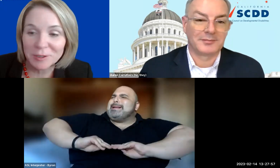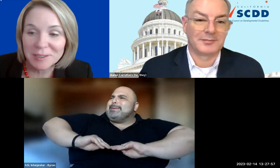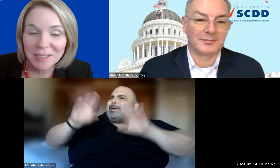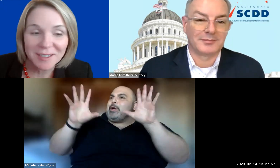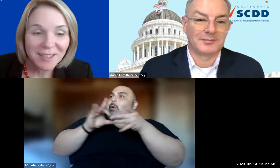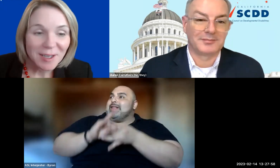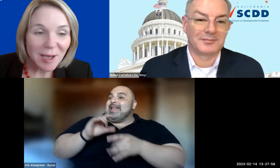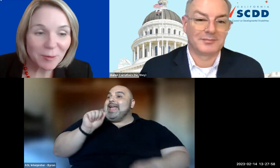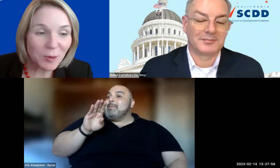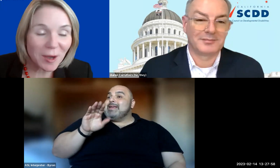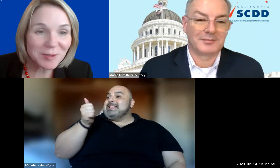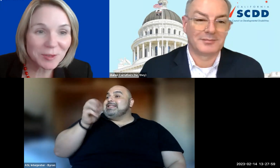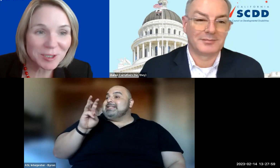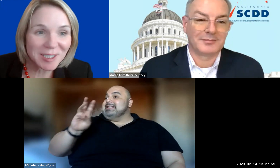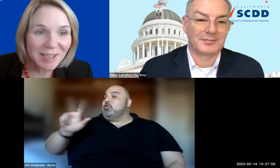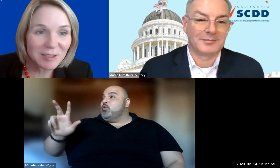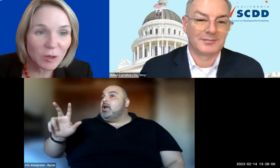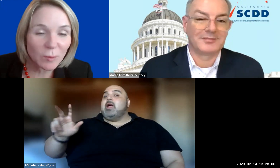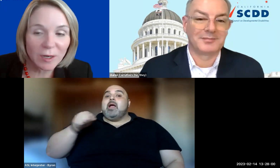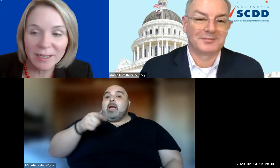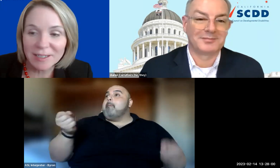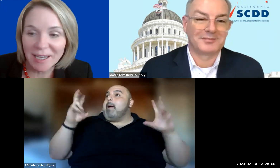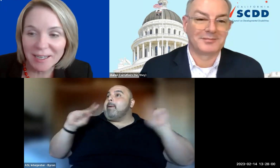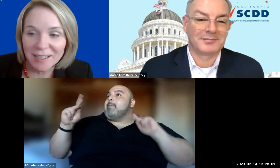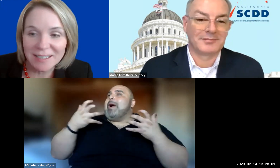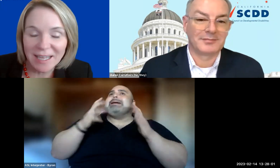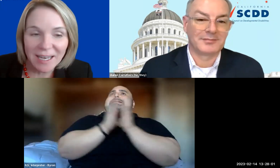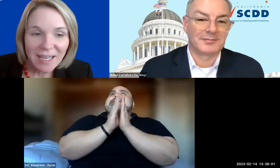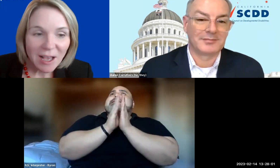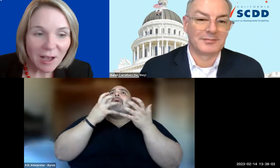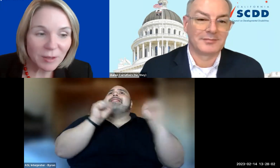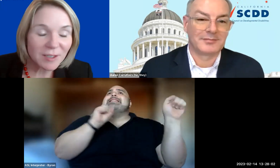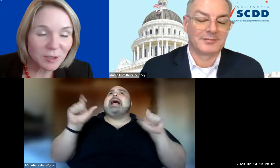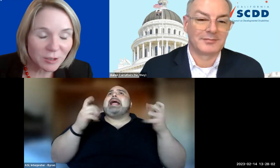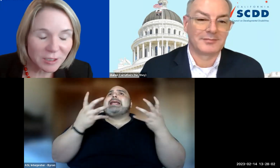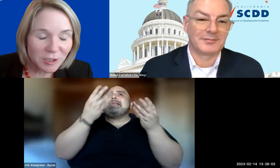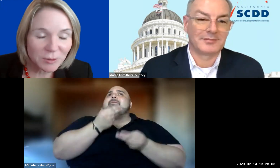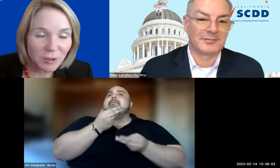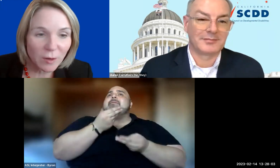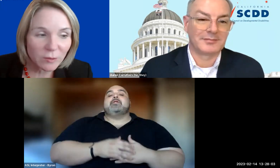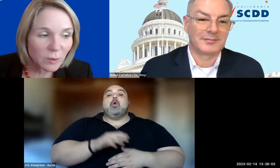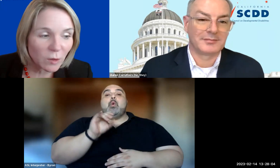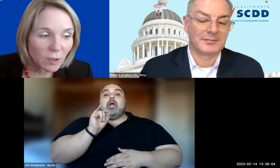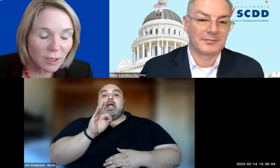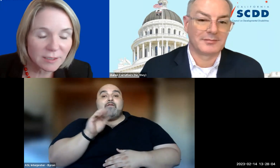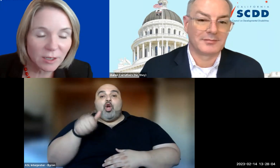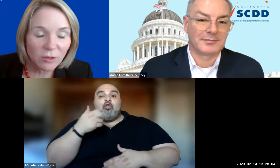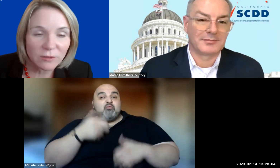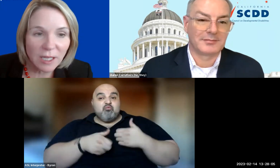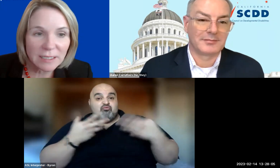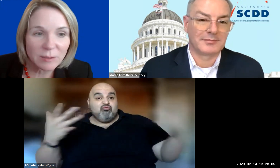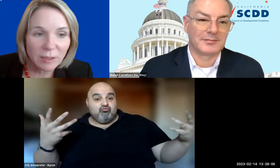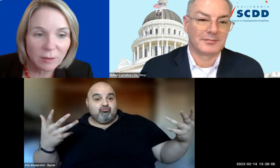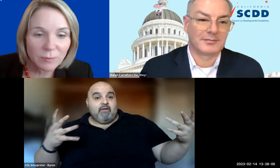and I've already seen requests for your slides. So what I indicated is that unless there are issues otherwise, we will take